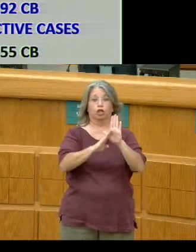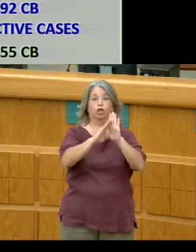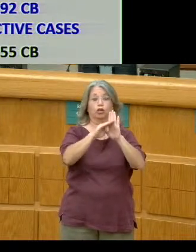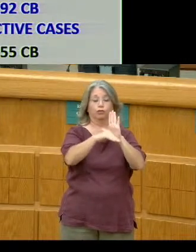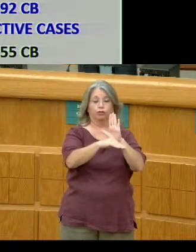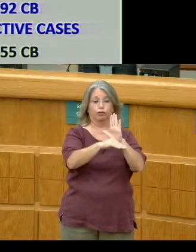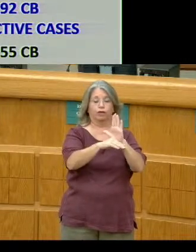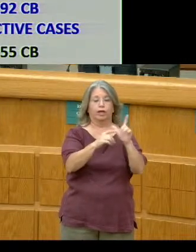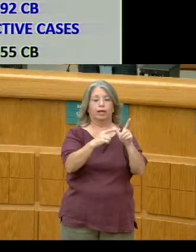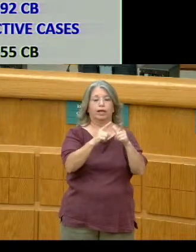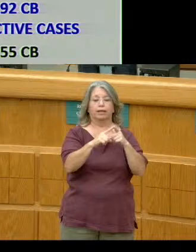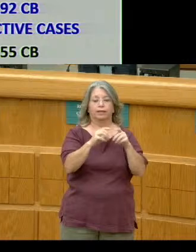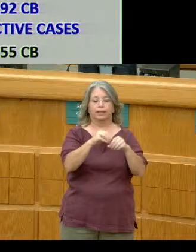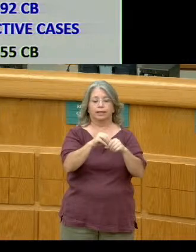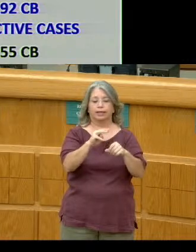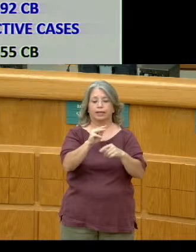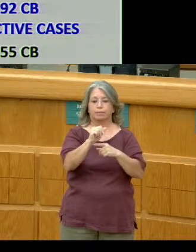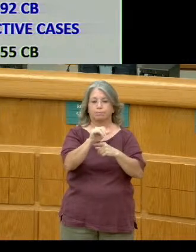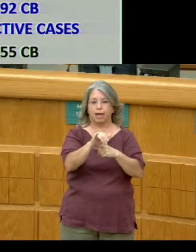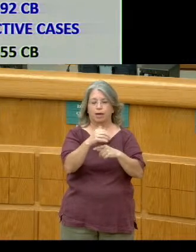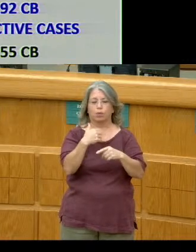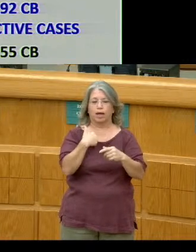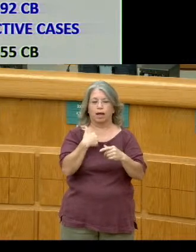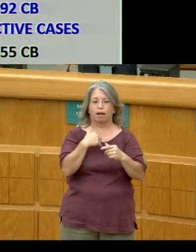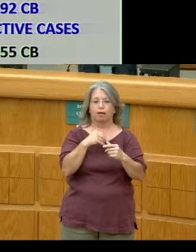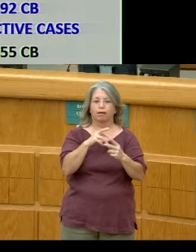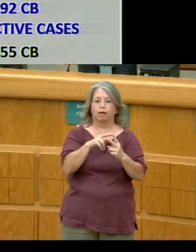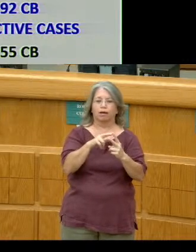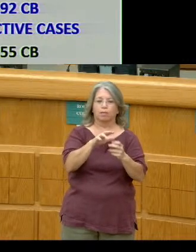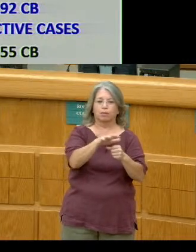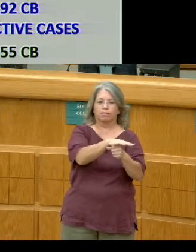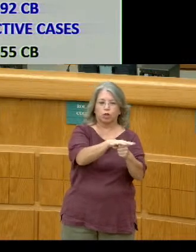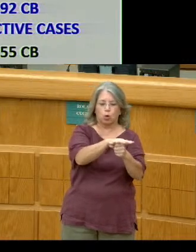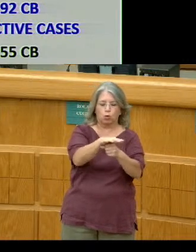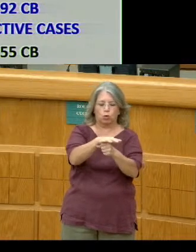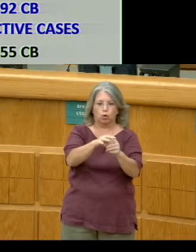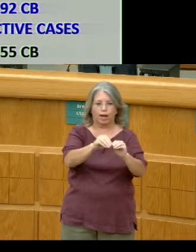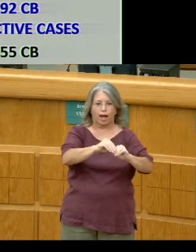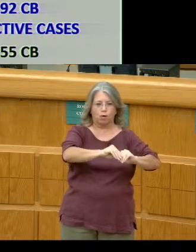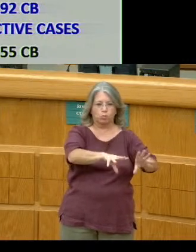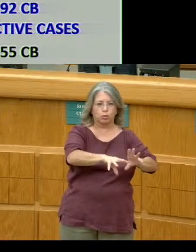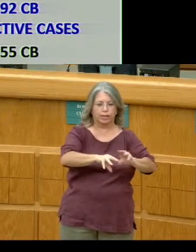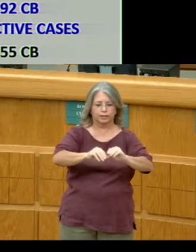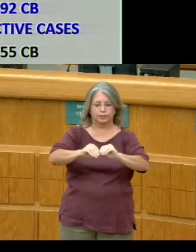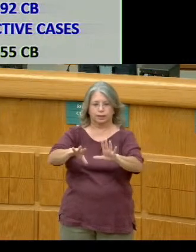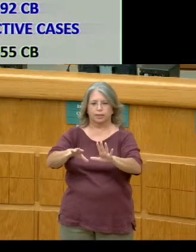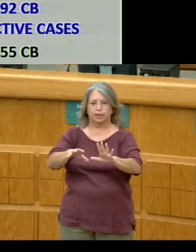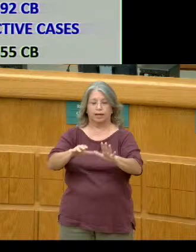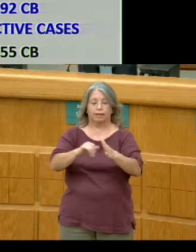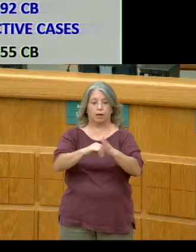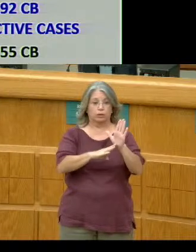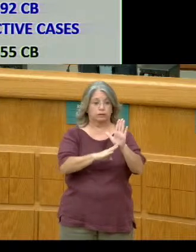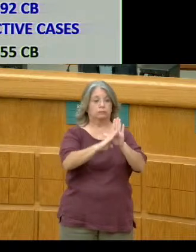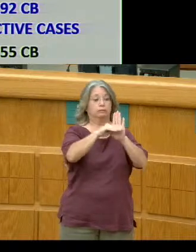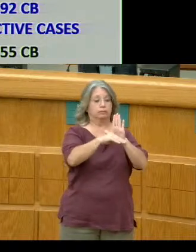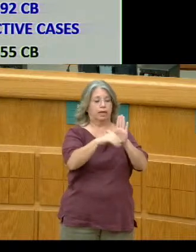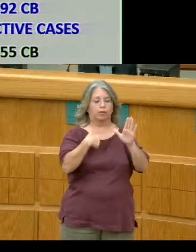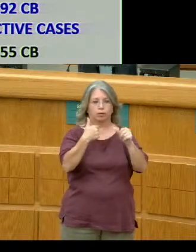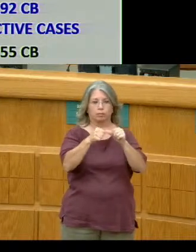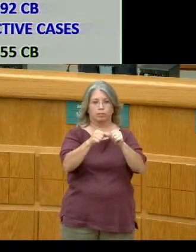May, we had another set of outbreaks locally, and that was a very steep curve. I remember being very stressed out about that and trying